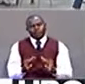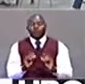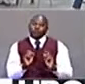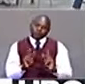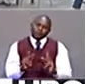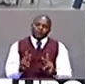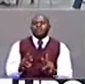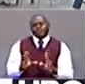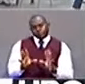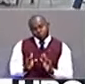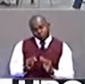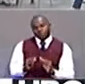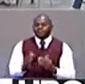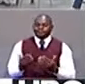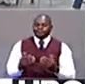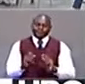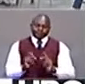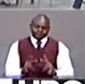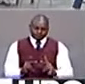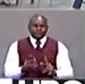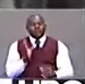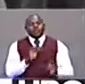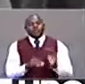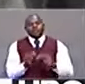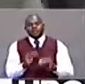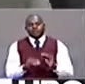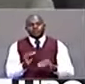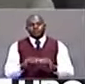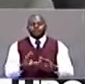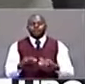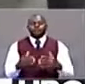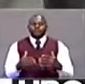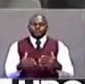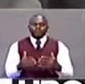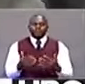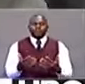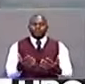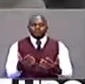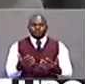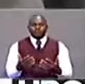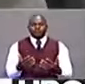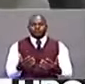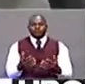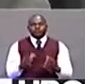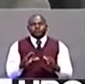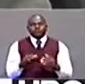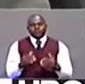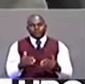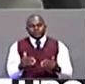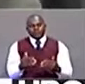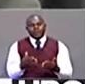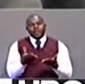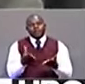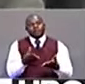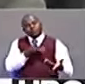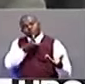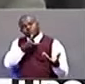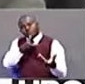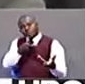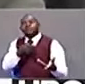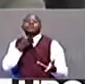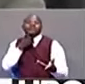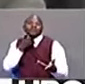I'm concluding. The contribution that he had made purportedly when they were still in the bush in